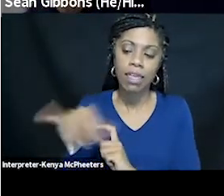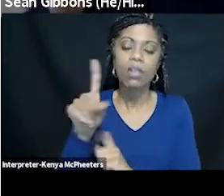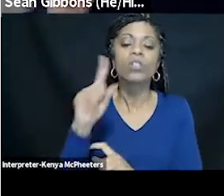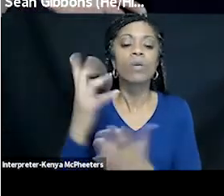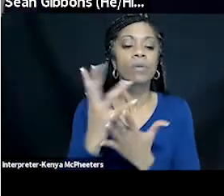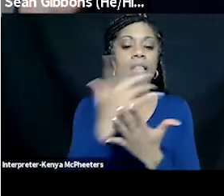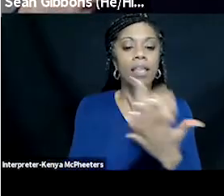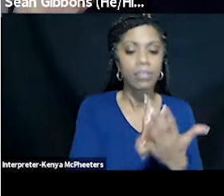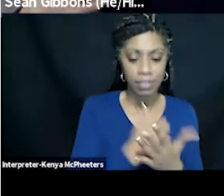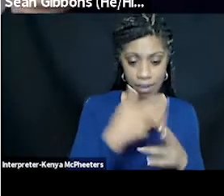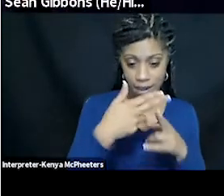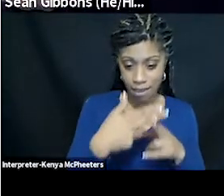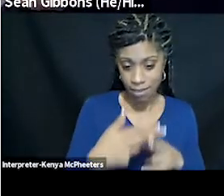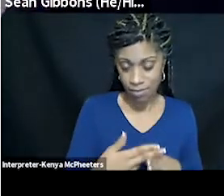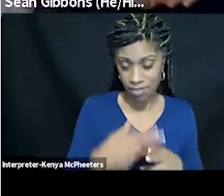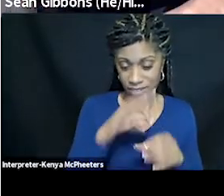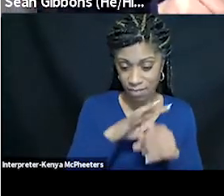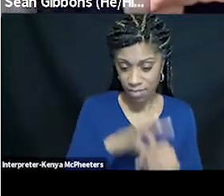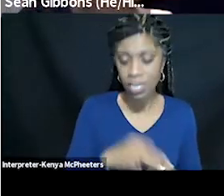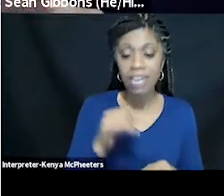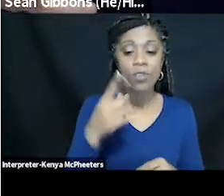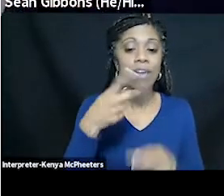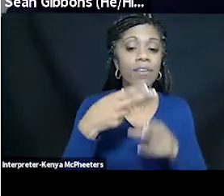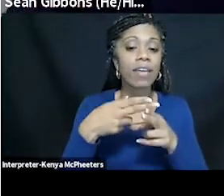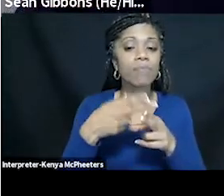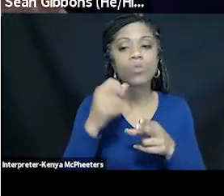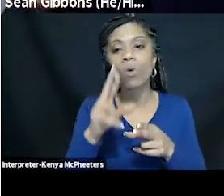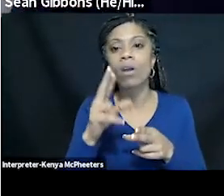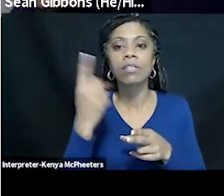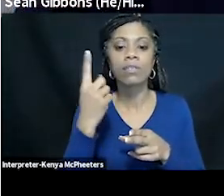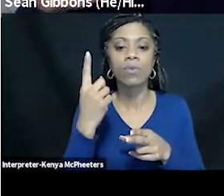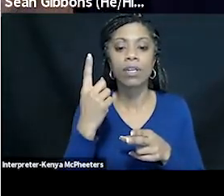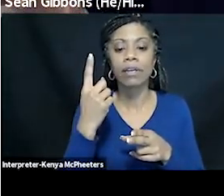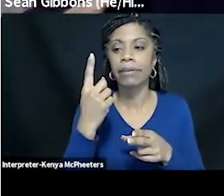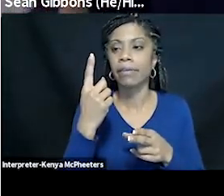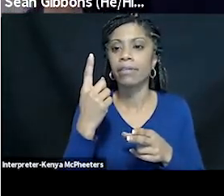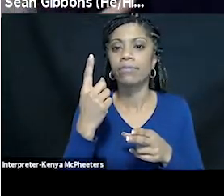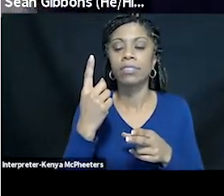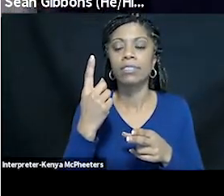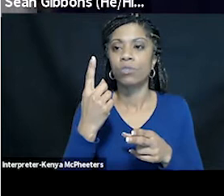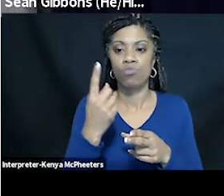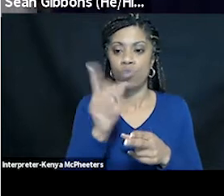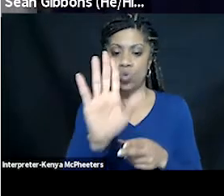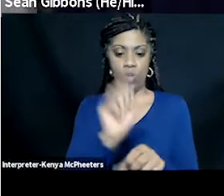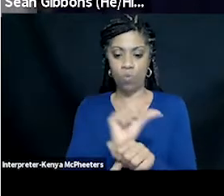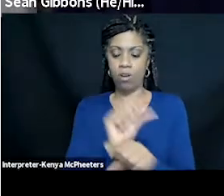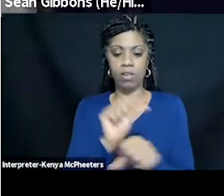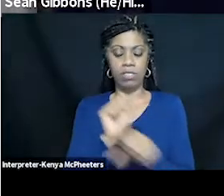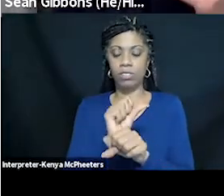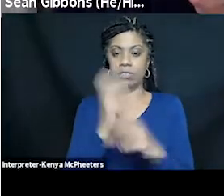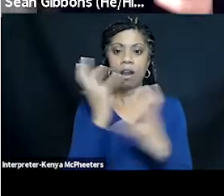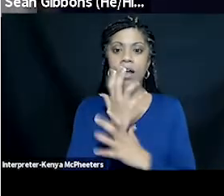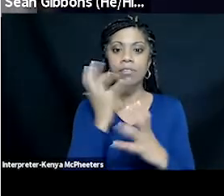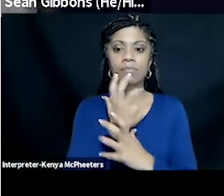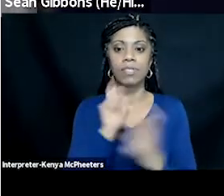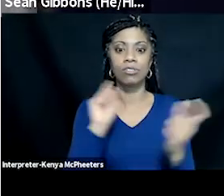nominations until the end of April. If you've got an idea of an individual or organization that's just done transformational work, would invite you to go to jonesaward.org, or